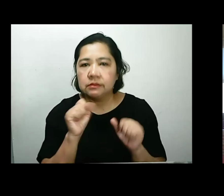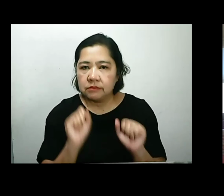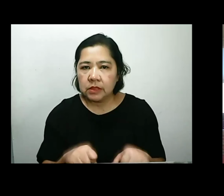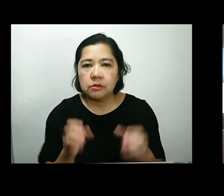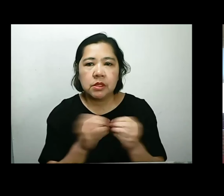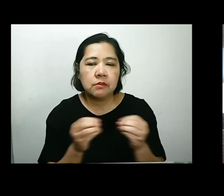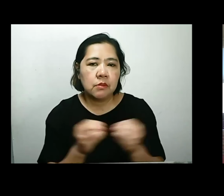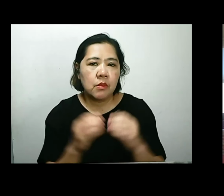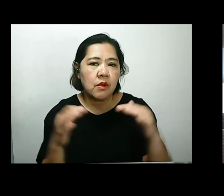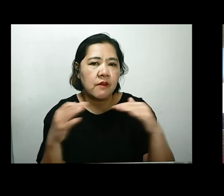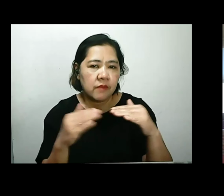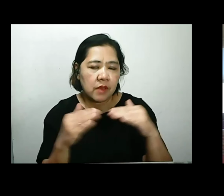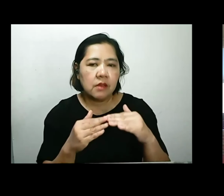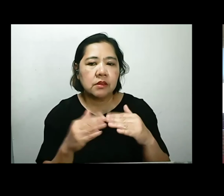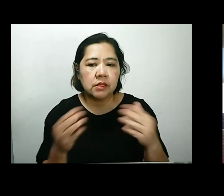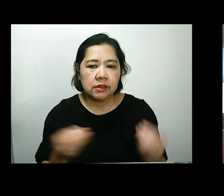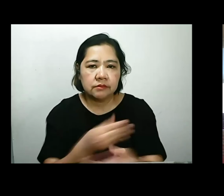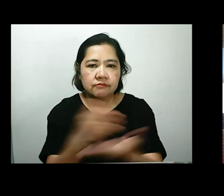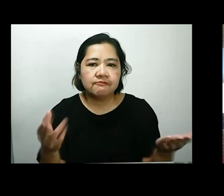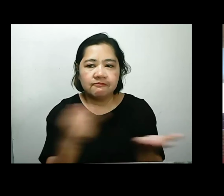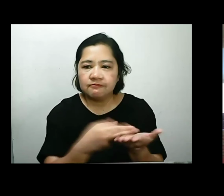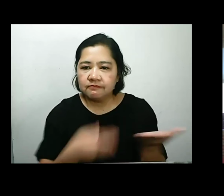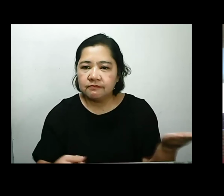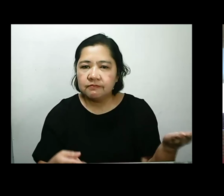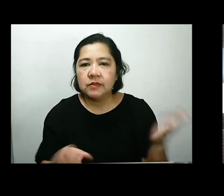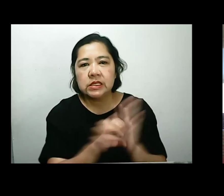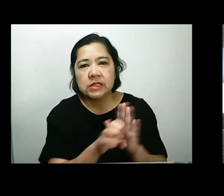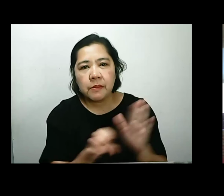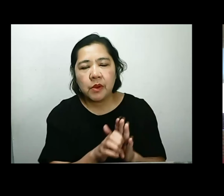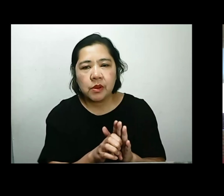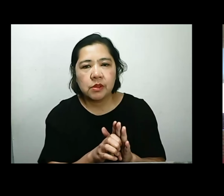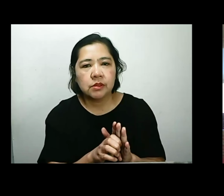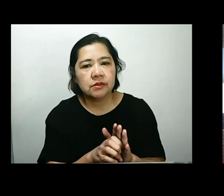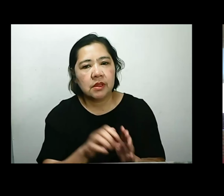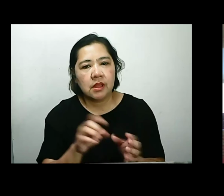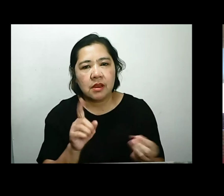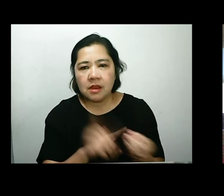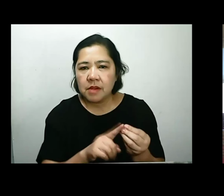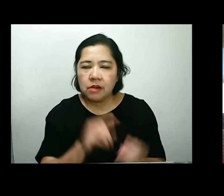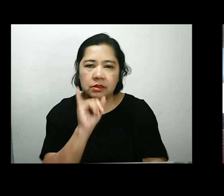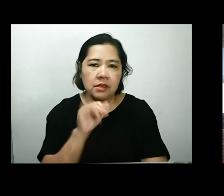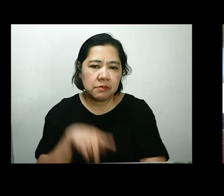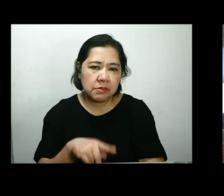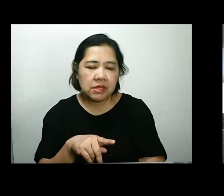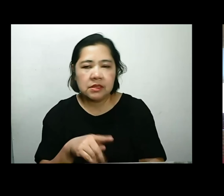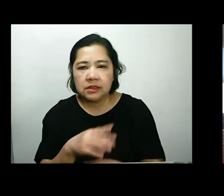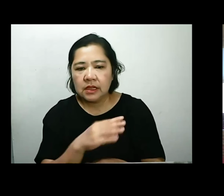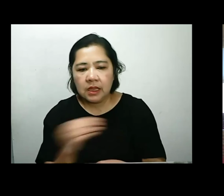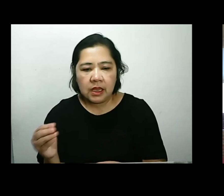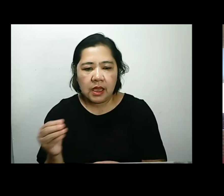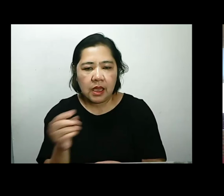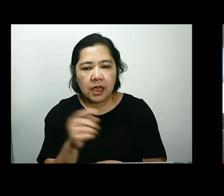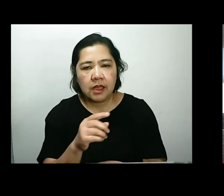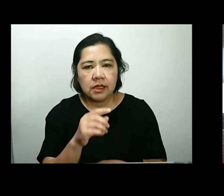in distributing the resources. And like, for example, you're talking about the IPs. You're talking about the